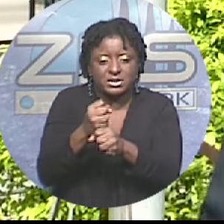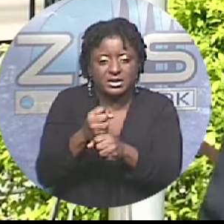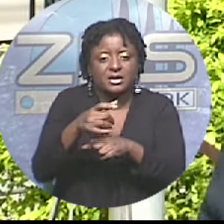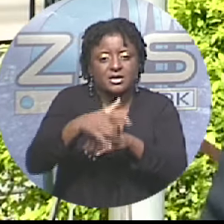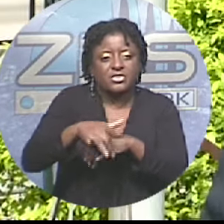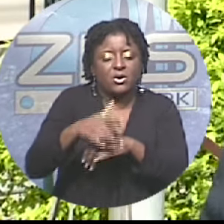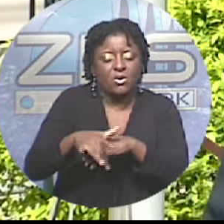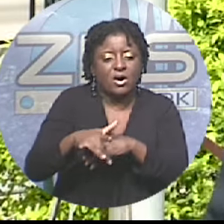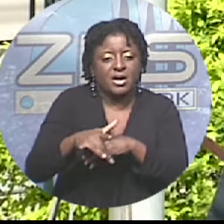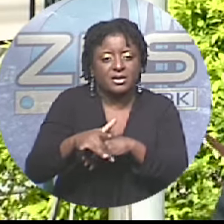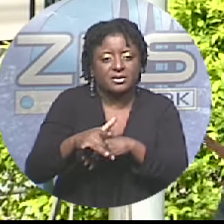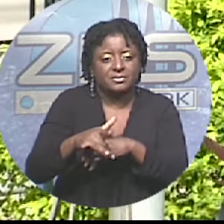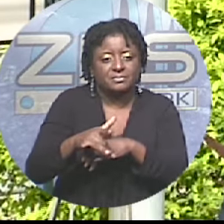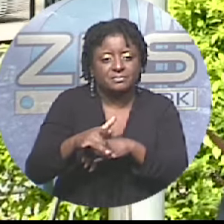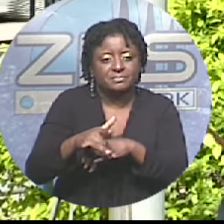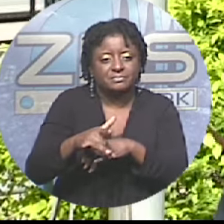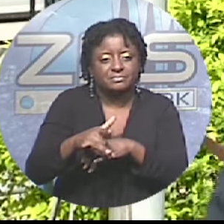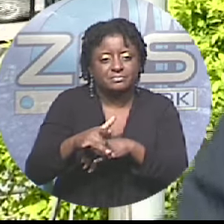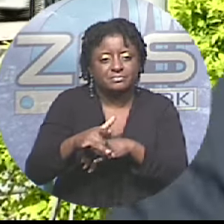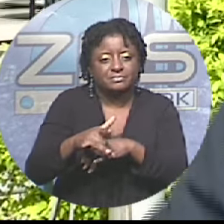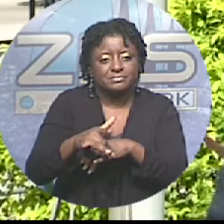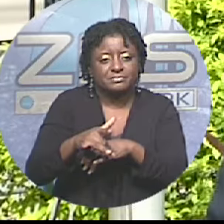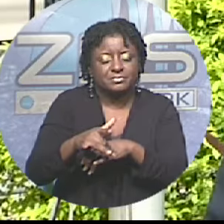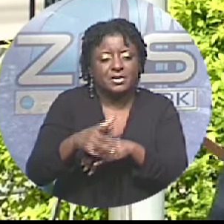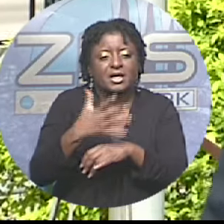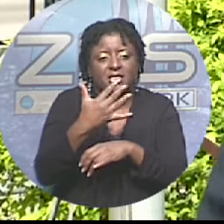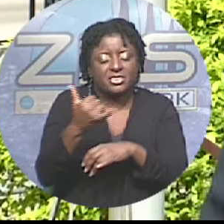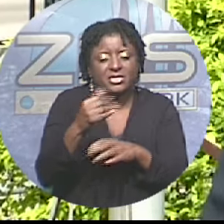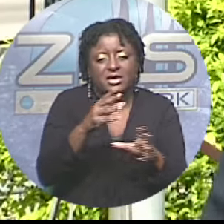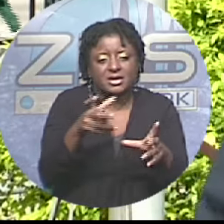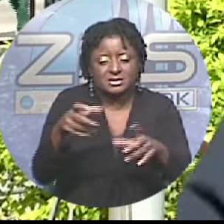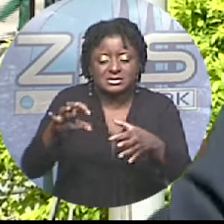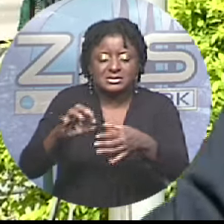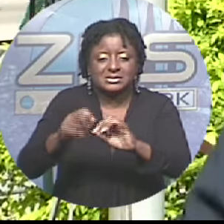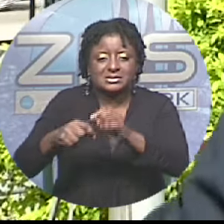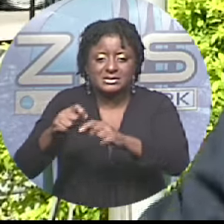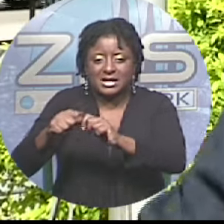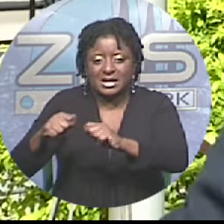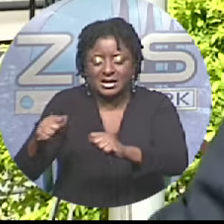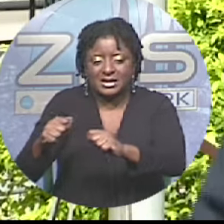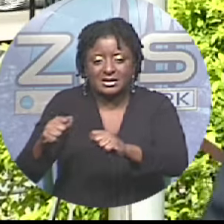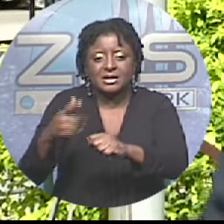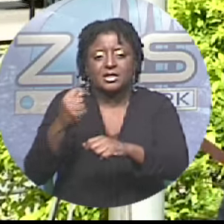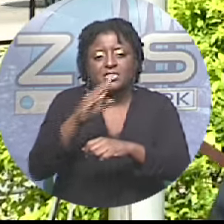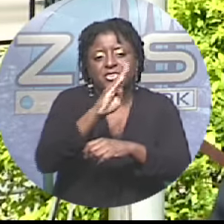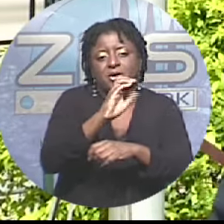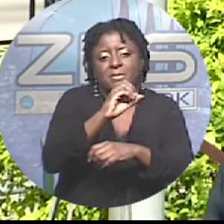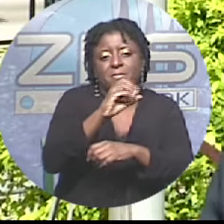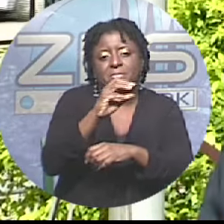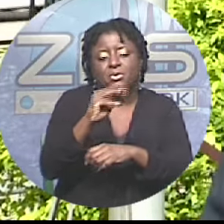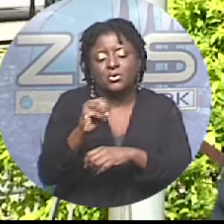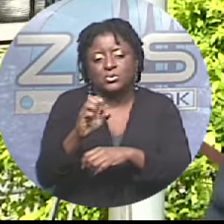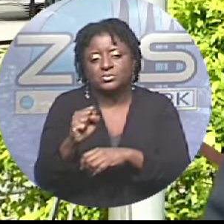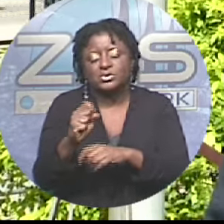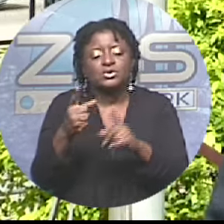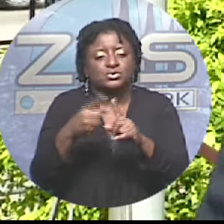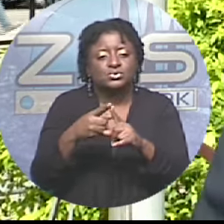have bulkheaded the containment booms to the rock. So that there is minimal opportunity for